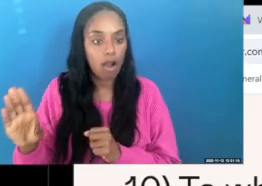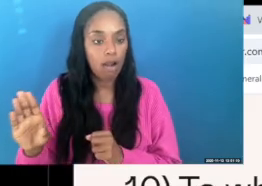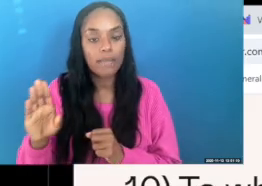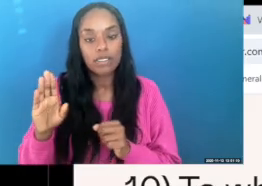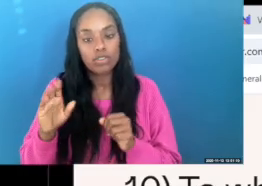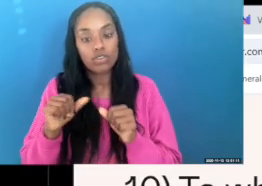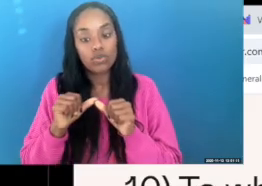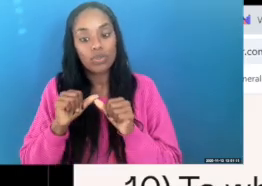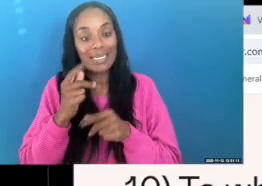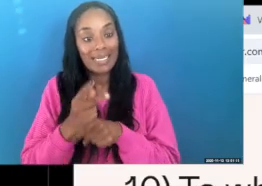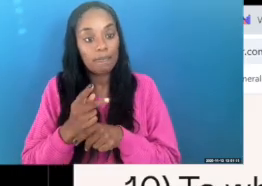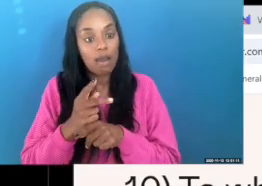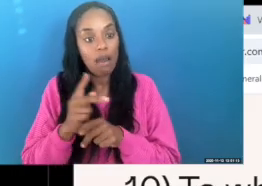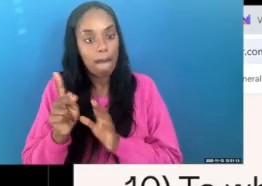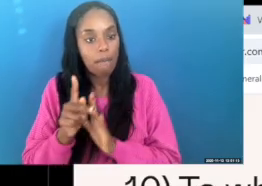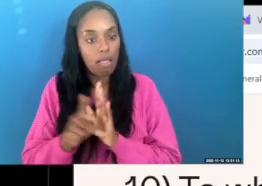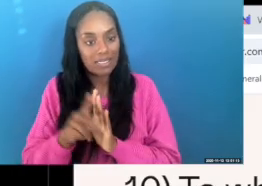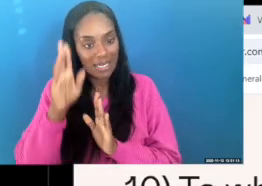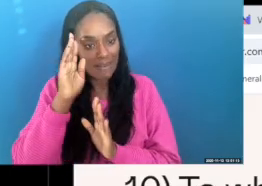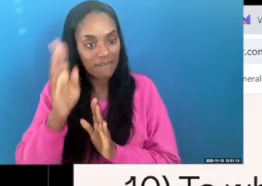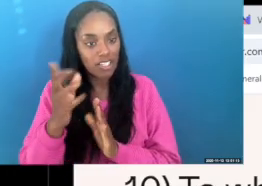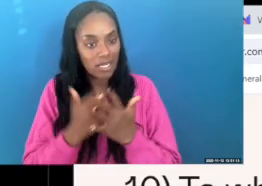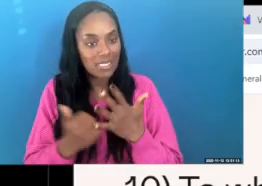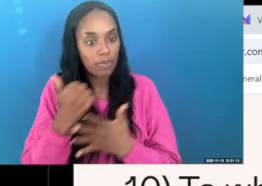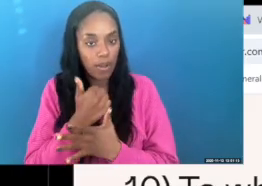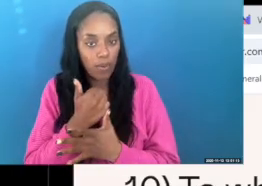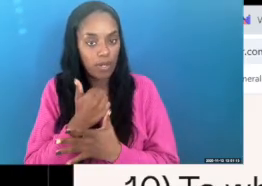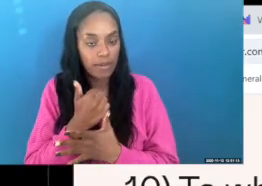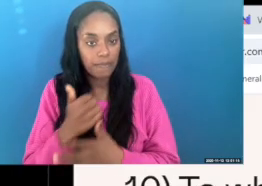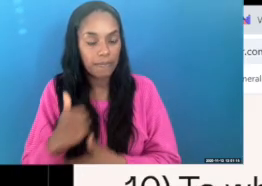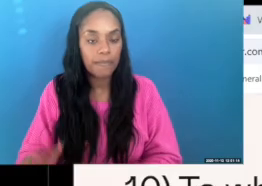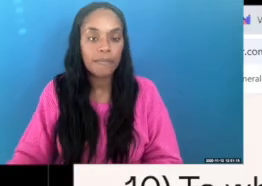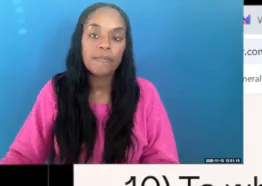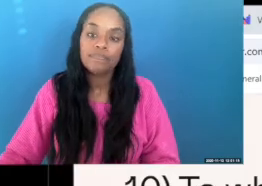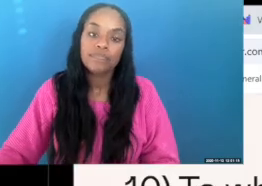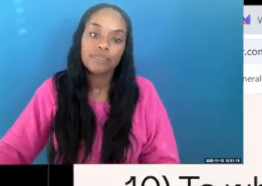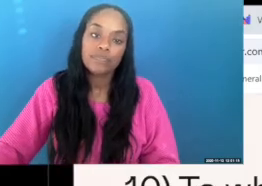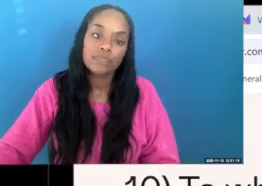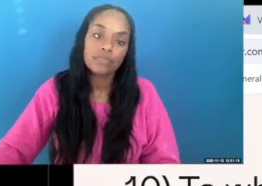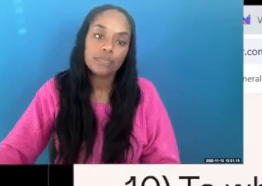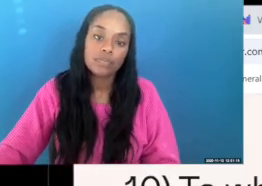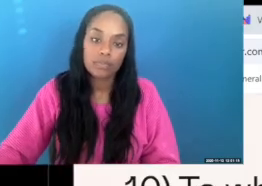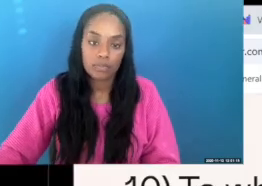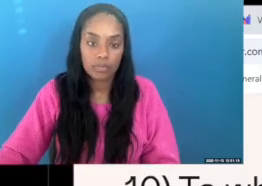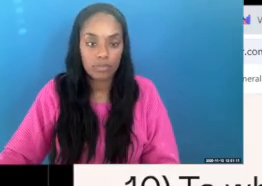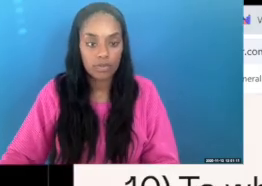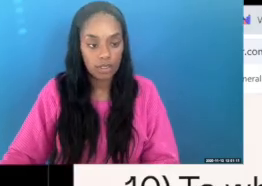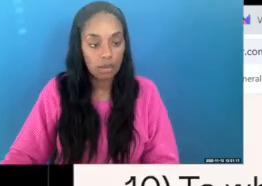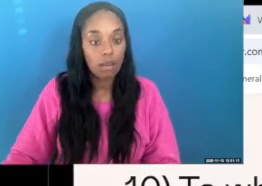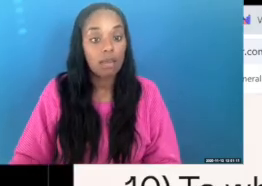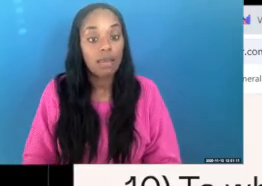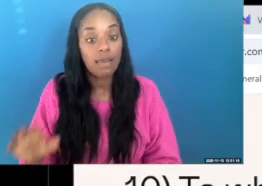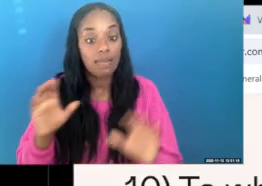and recognize success when you're looking at it. But secondly, we would like to encourage everybody in CARB